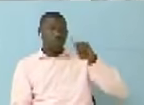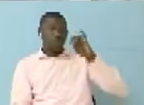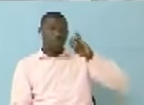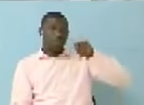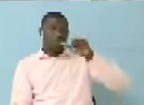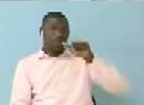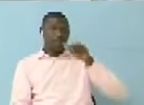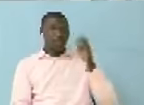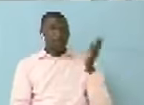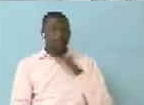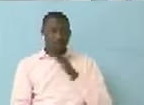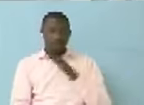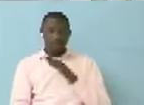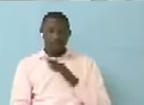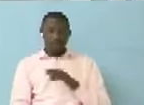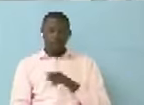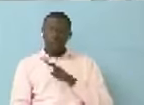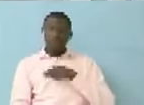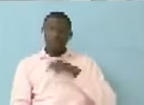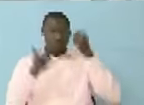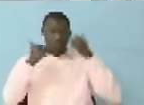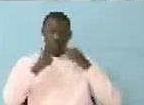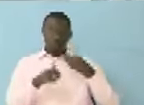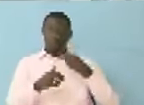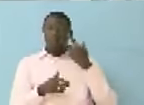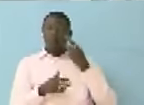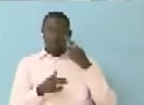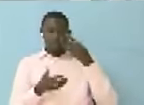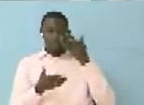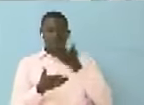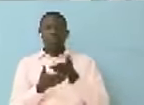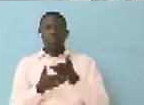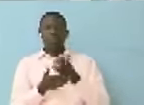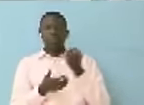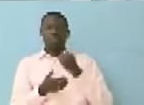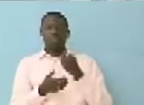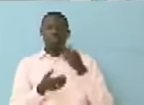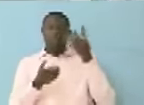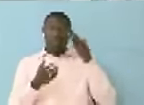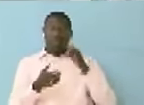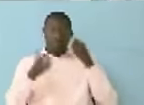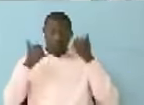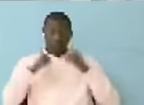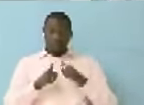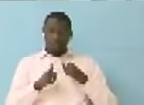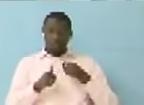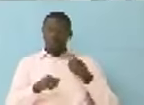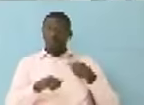my presence. Because if it happened in my presence, I was going to see. Amanke nyala, yo